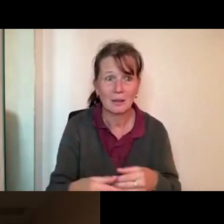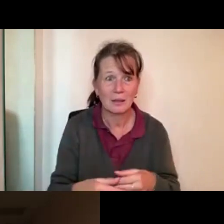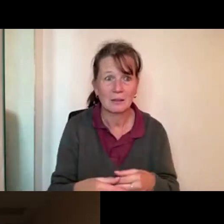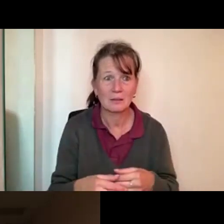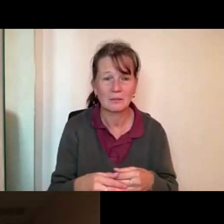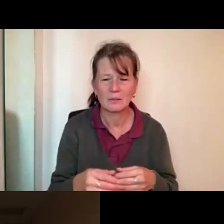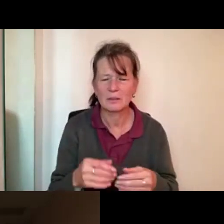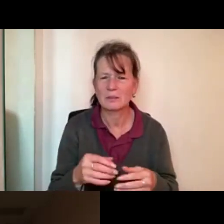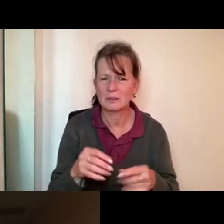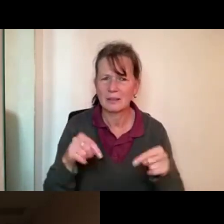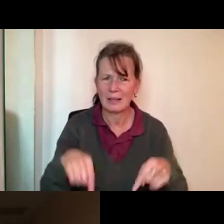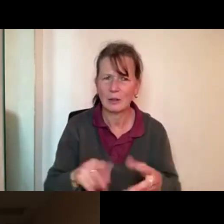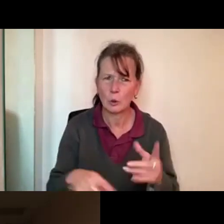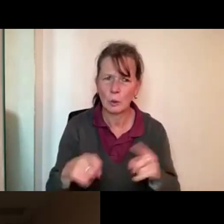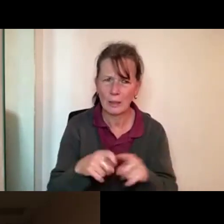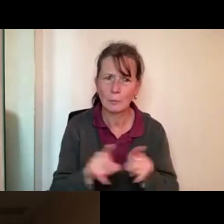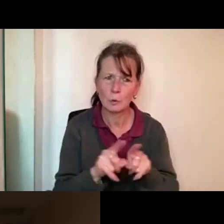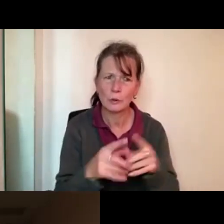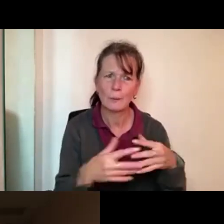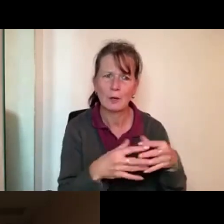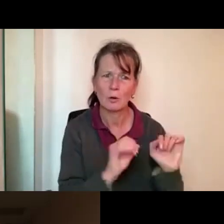in the UK as well as in the States.